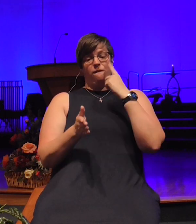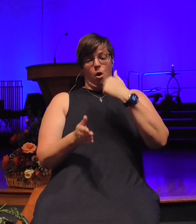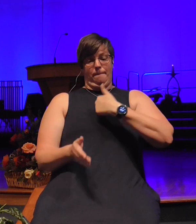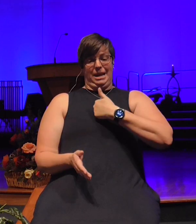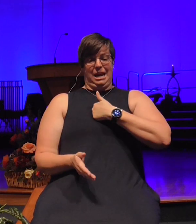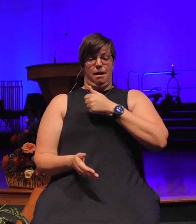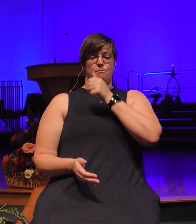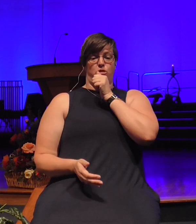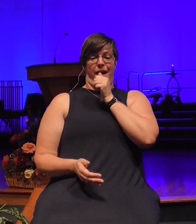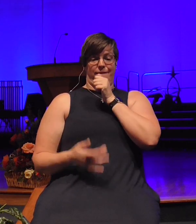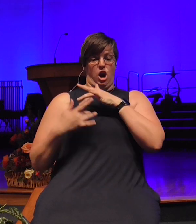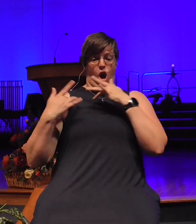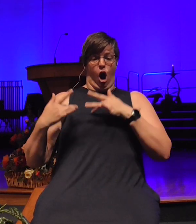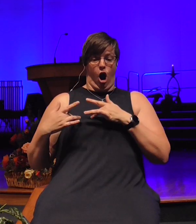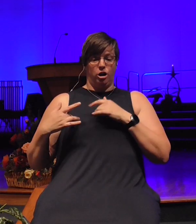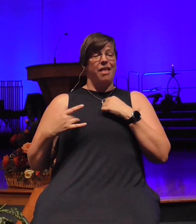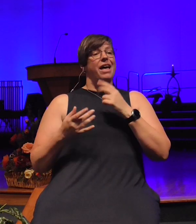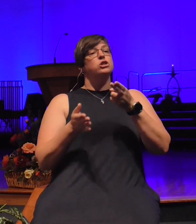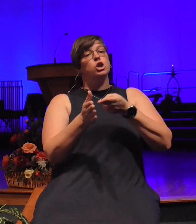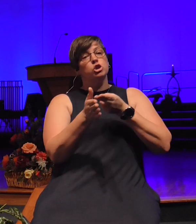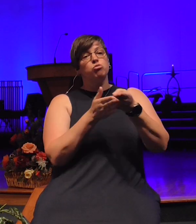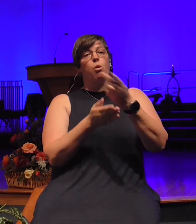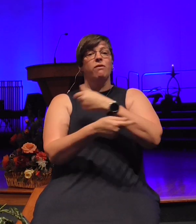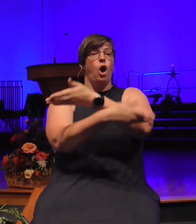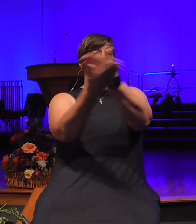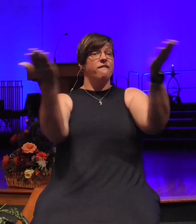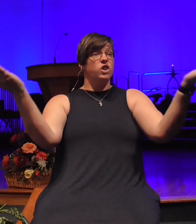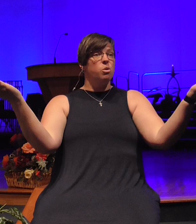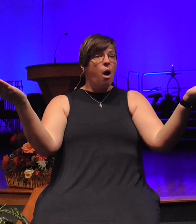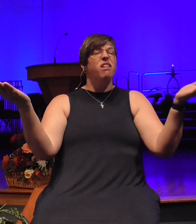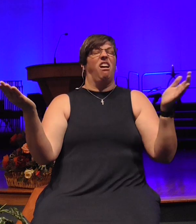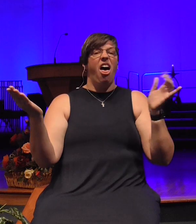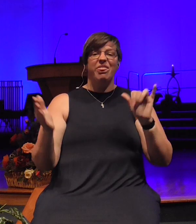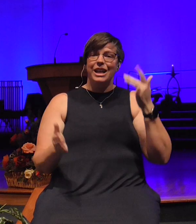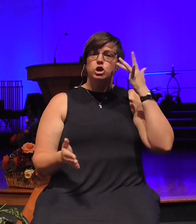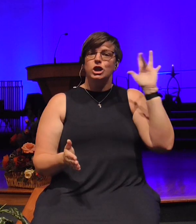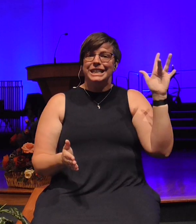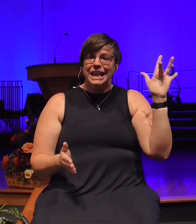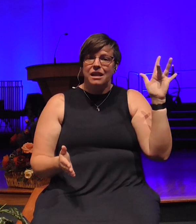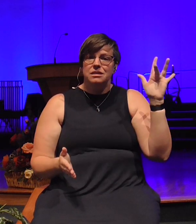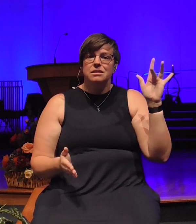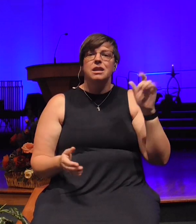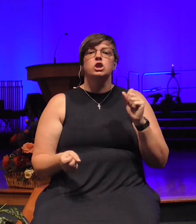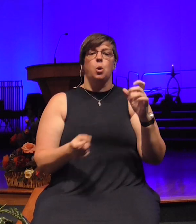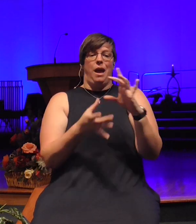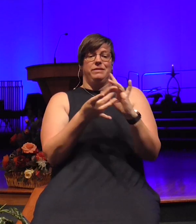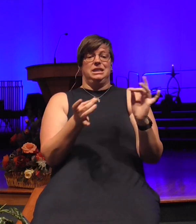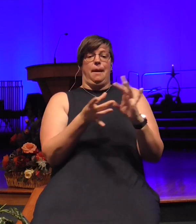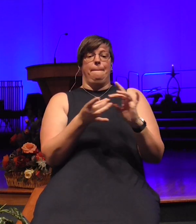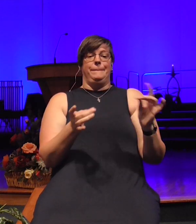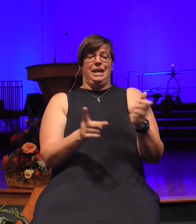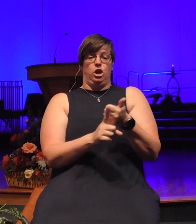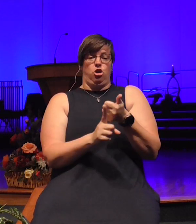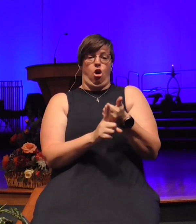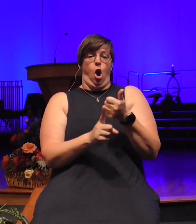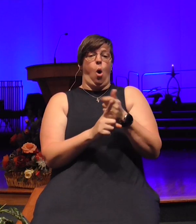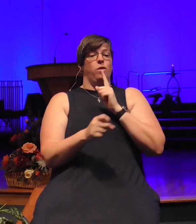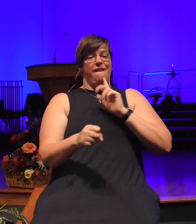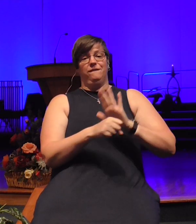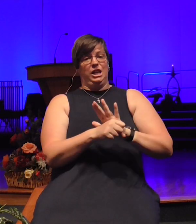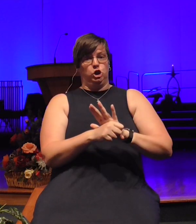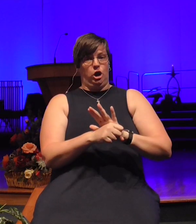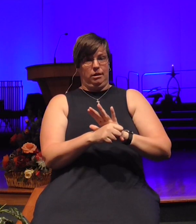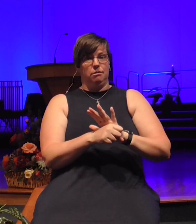private heart is true for all people, that is genius. Speak your latent conviction, and that shall be the